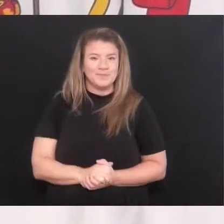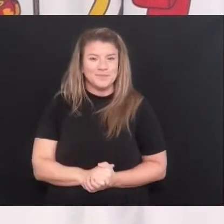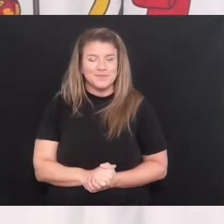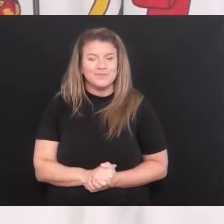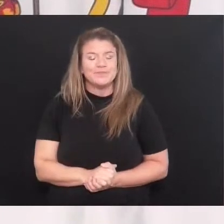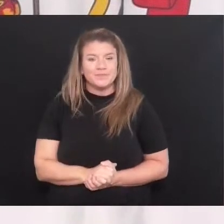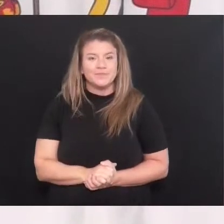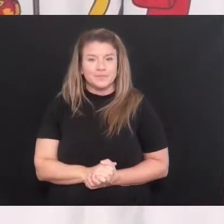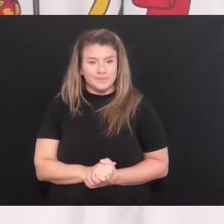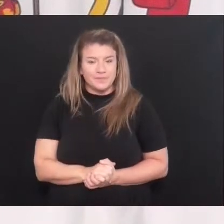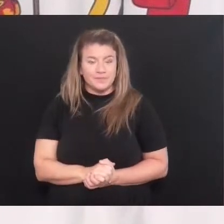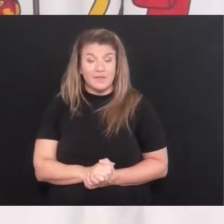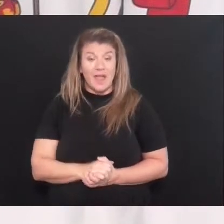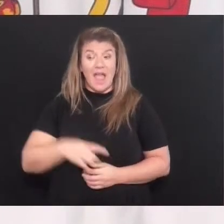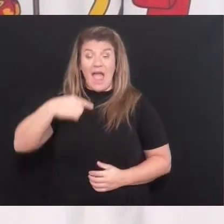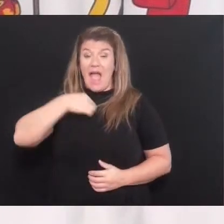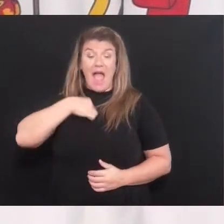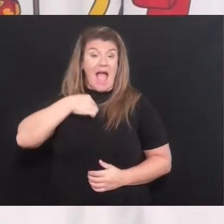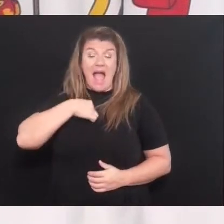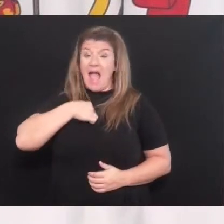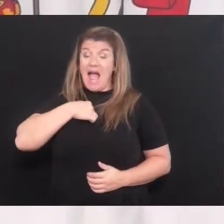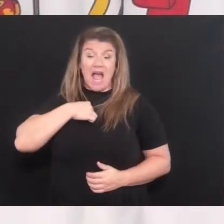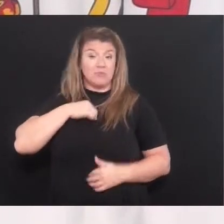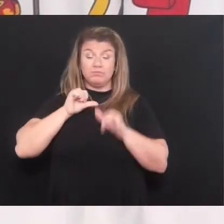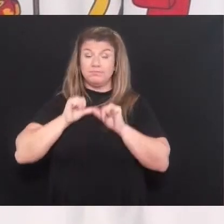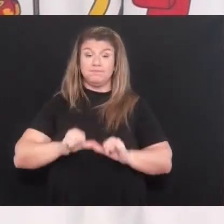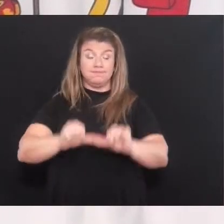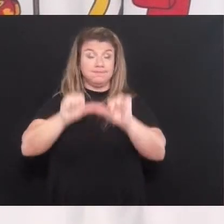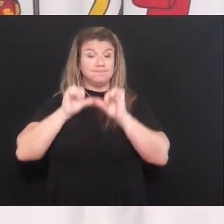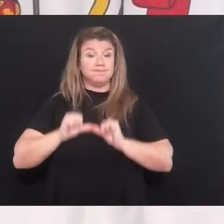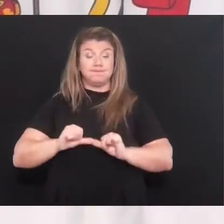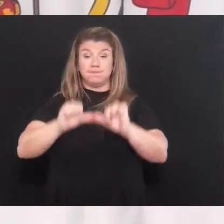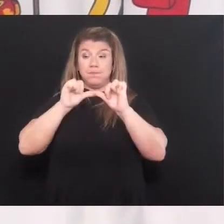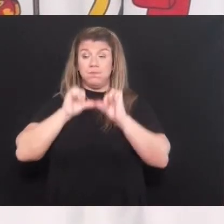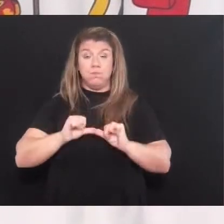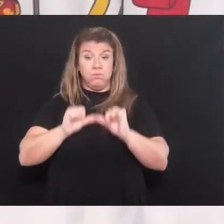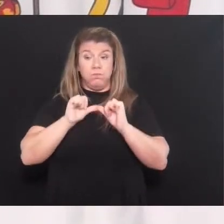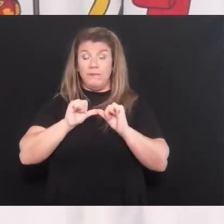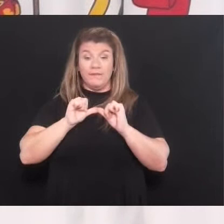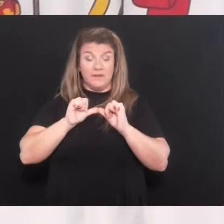Without any question, I stand steadfast on the fact that we should